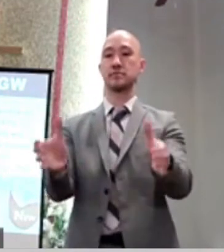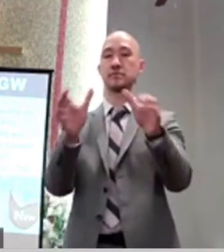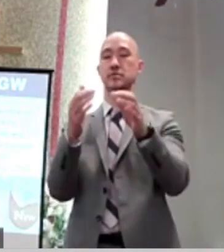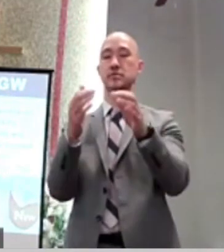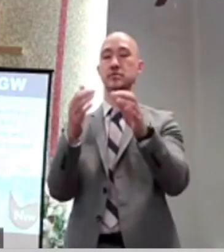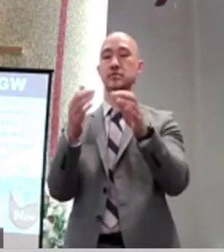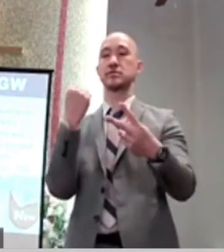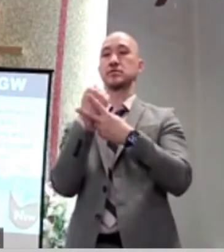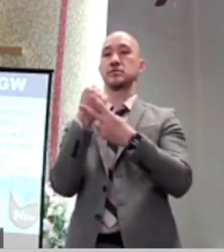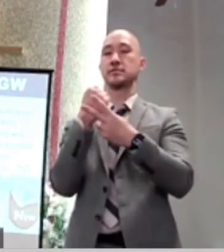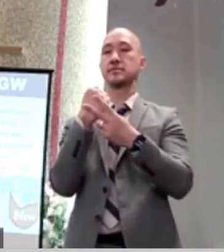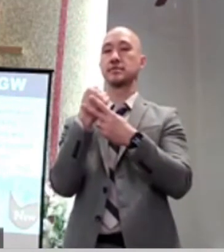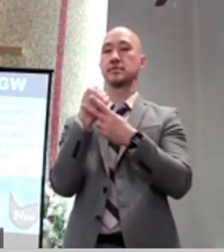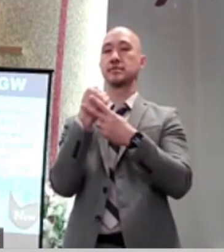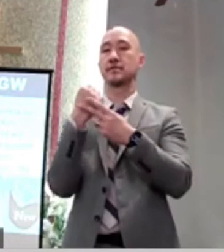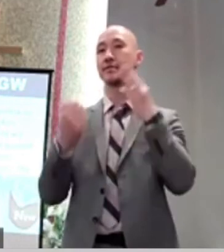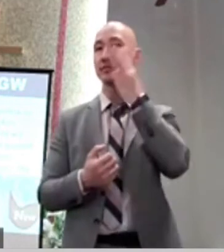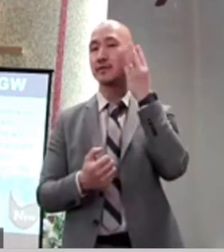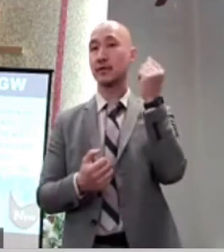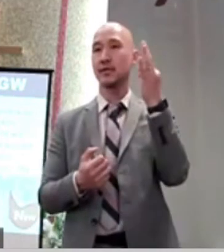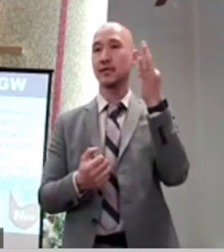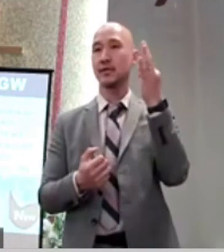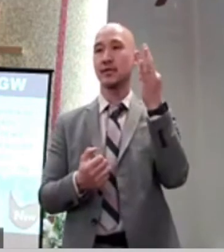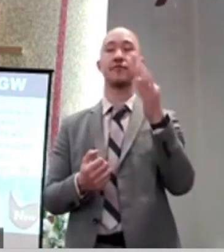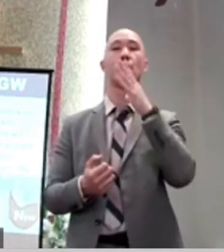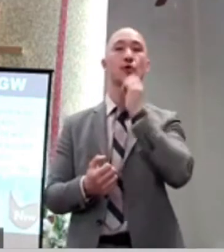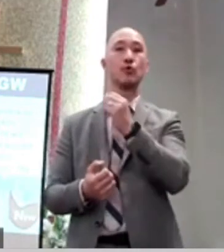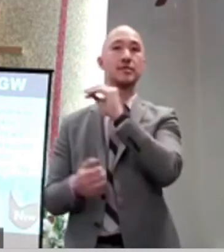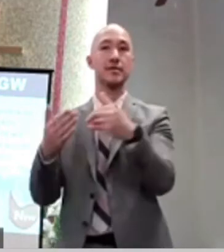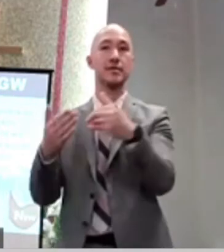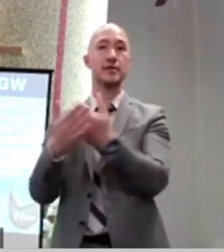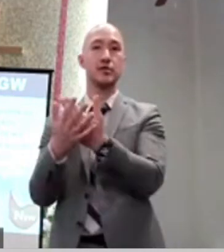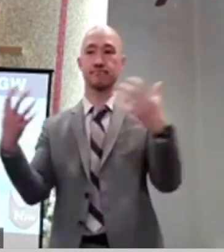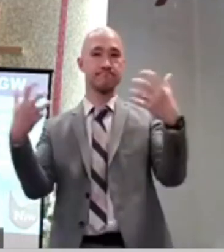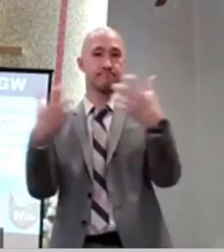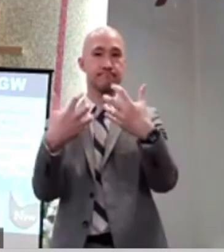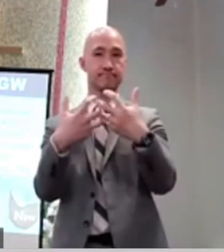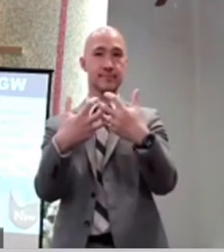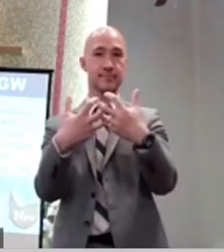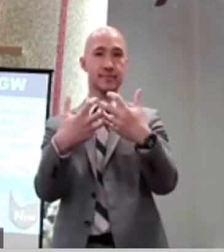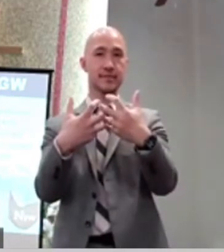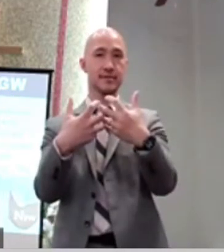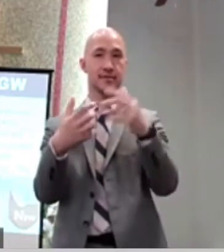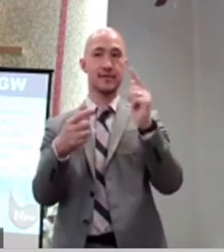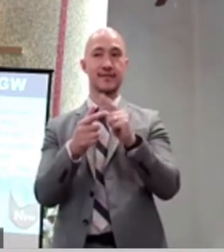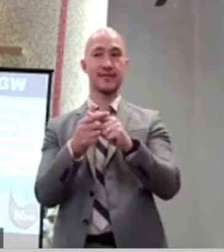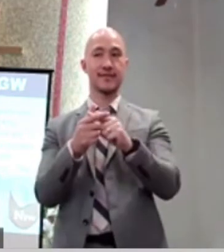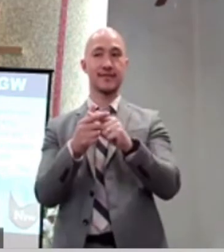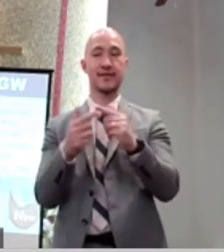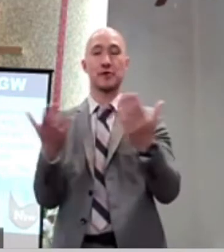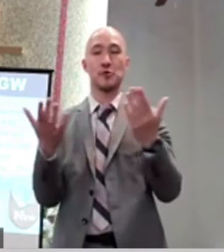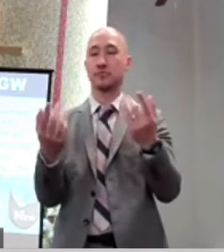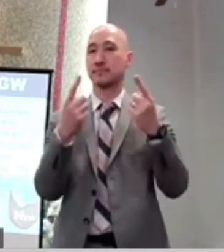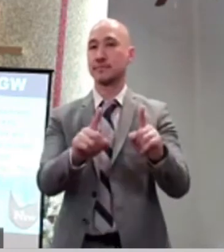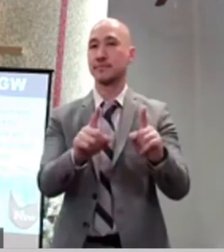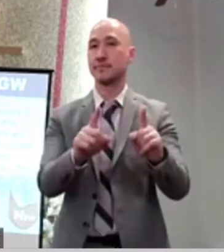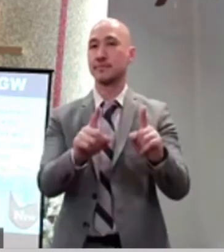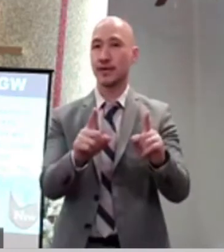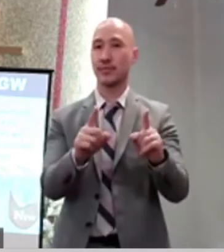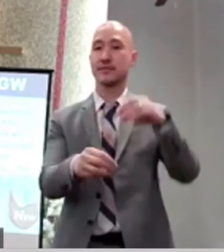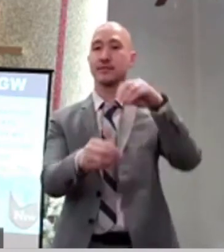of fermentation was happening. When you put the new wine into the wineskins, they would stretch and become really, really bloated like that. And